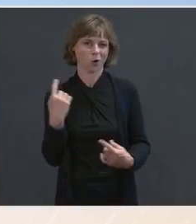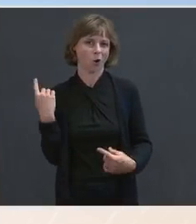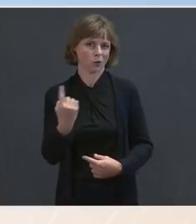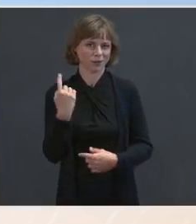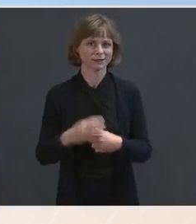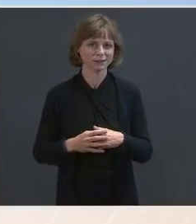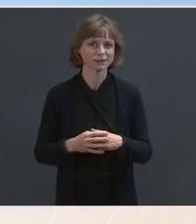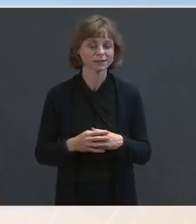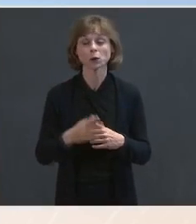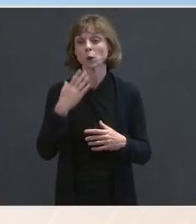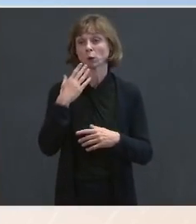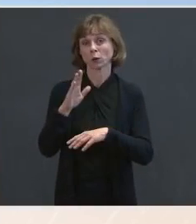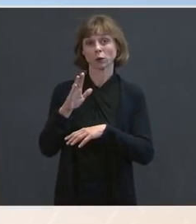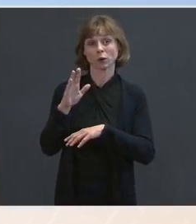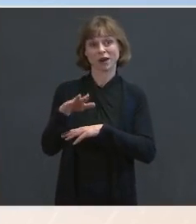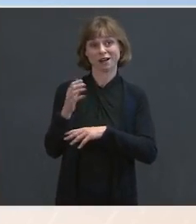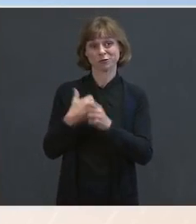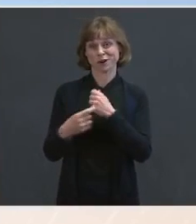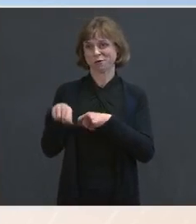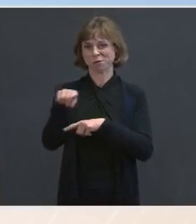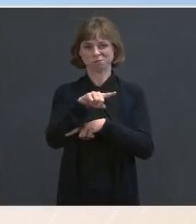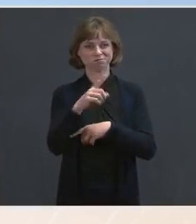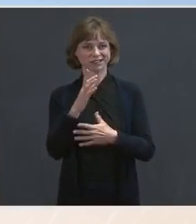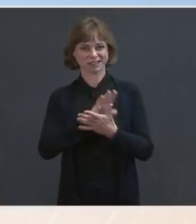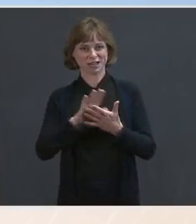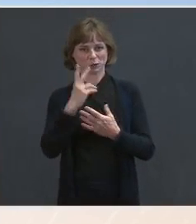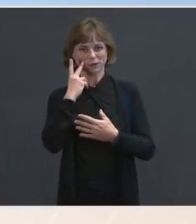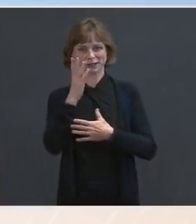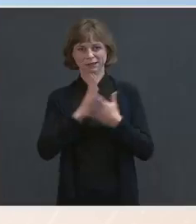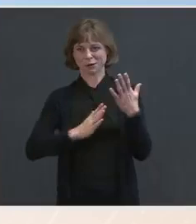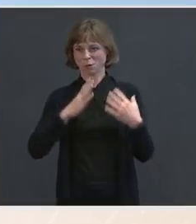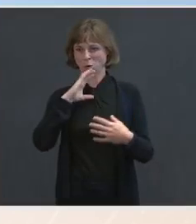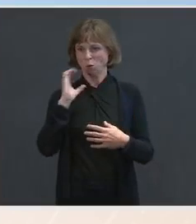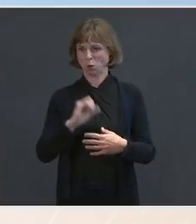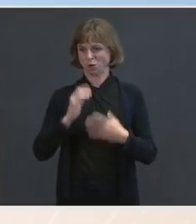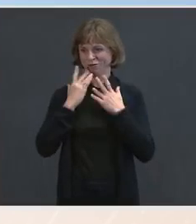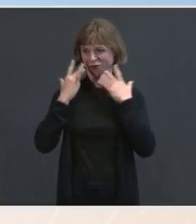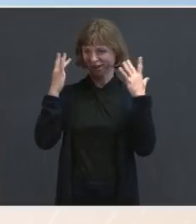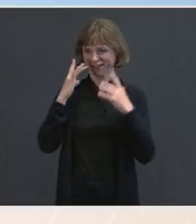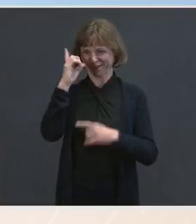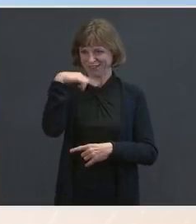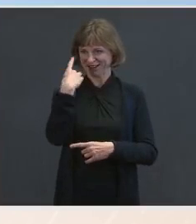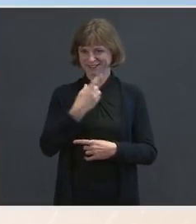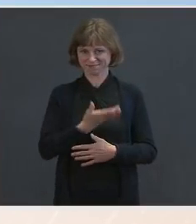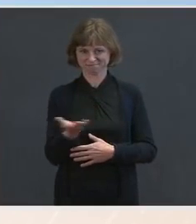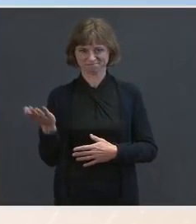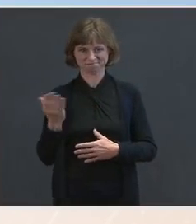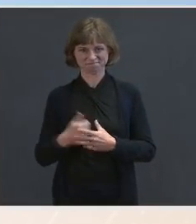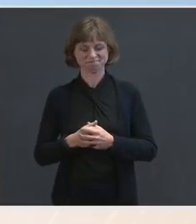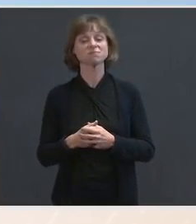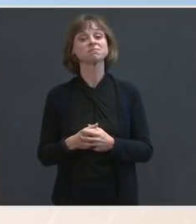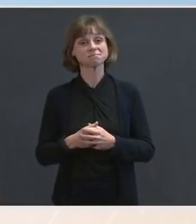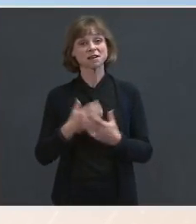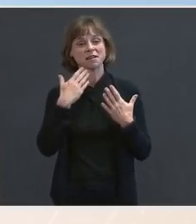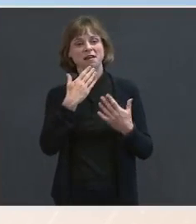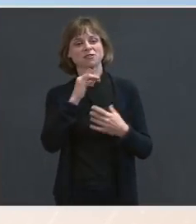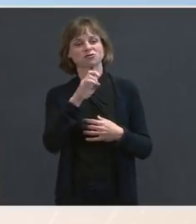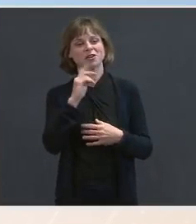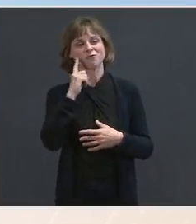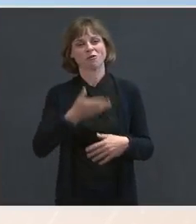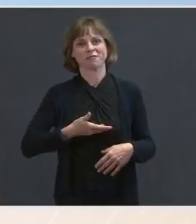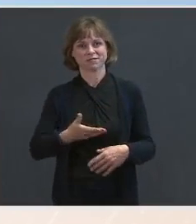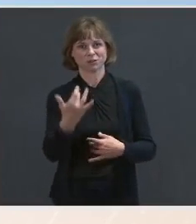everybody here. It's nice to see some old friendly faces. I want to obviously thank Jen for inviting me